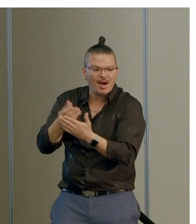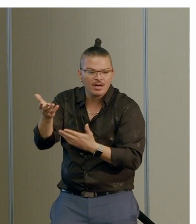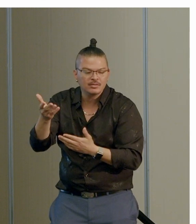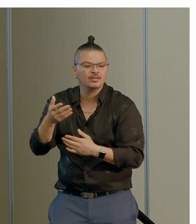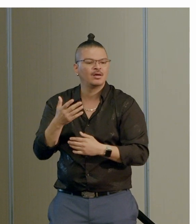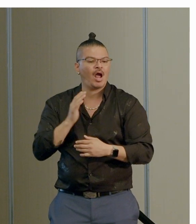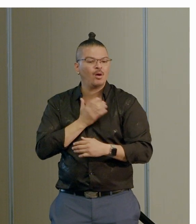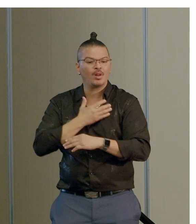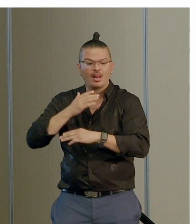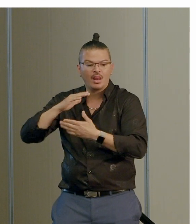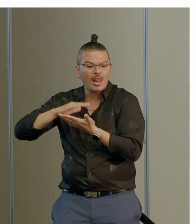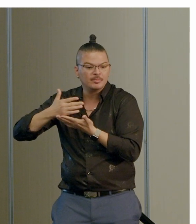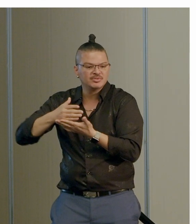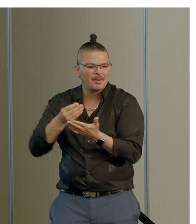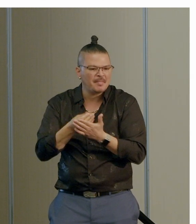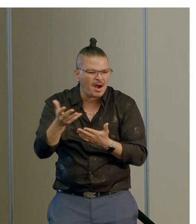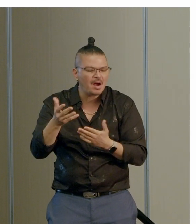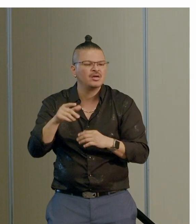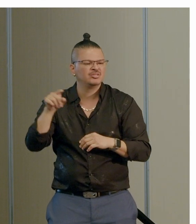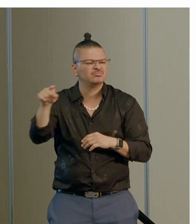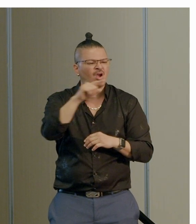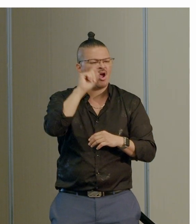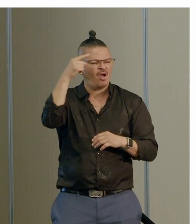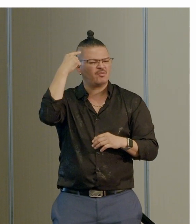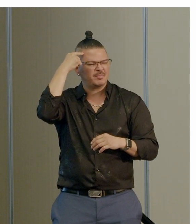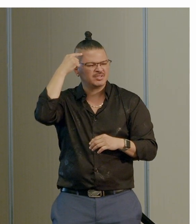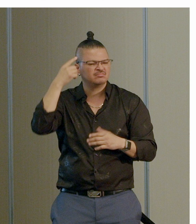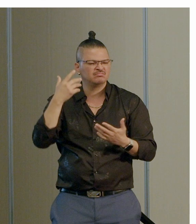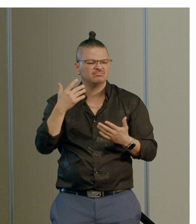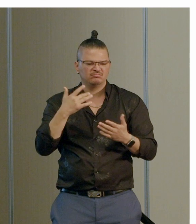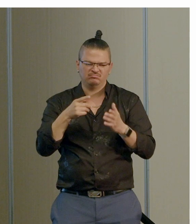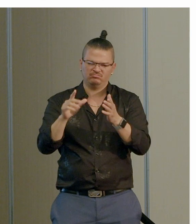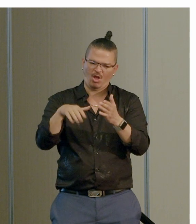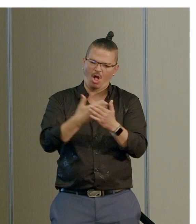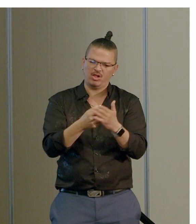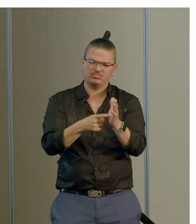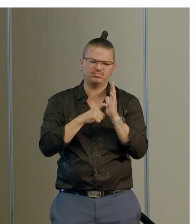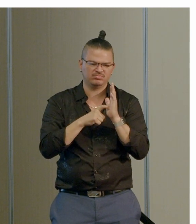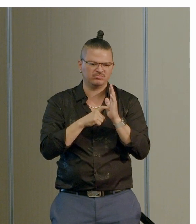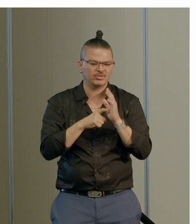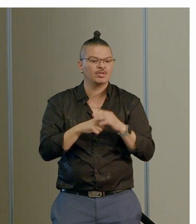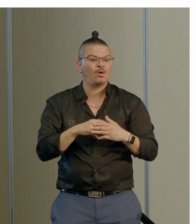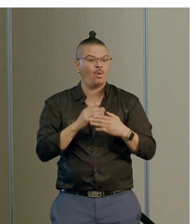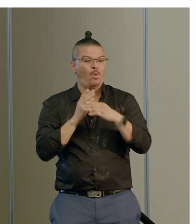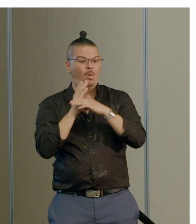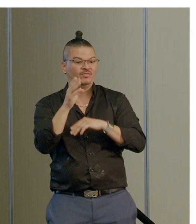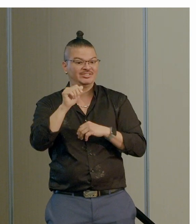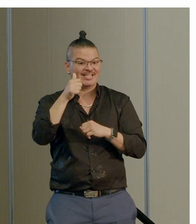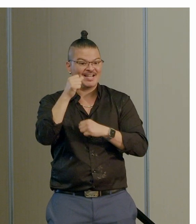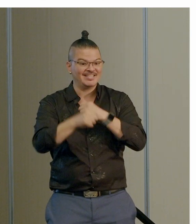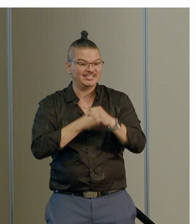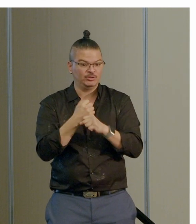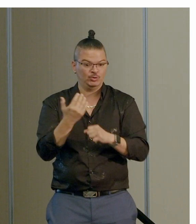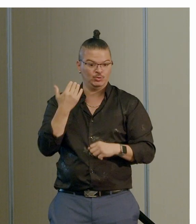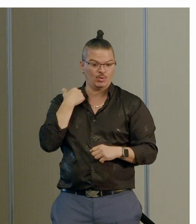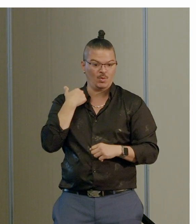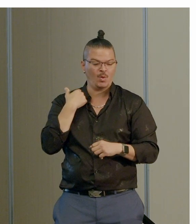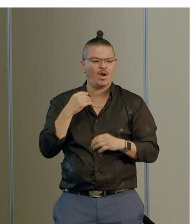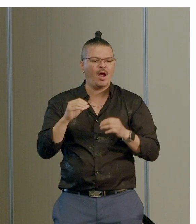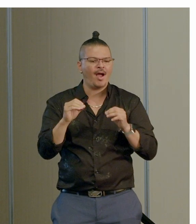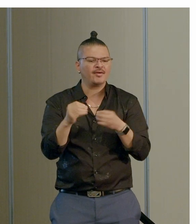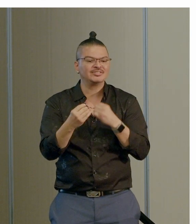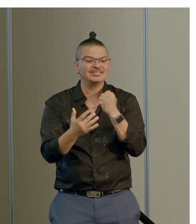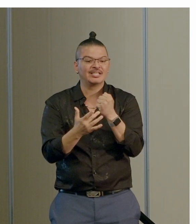devices that people use across the government. Over 10 years ago, the Office of Management and Budget mandated